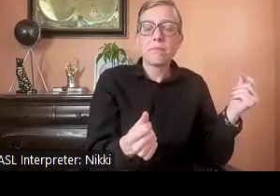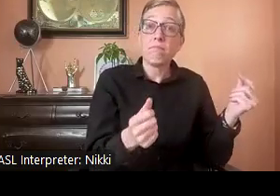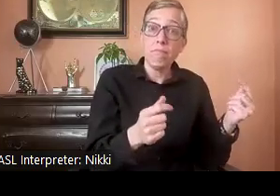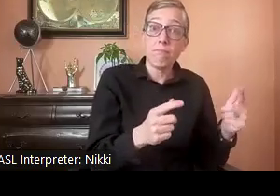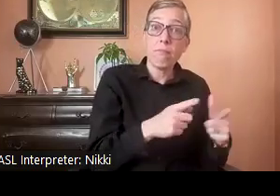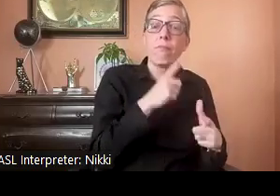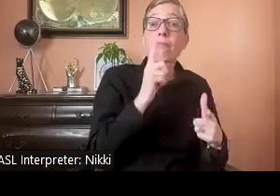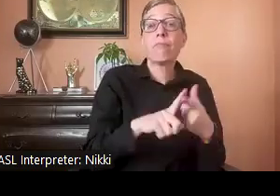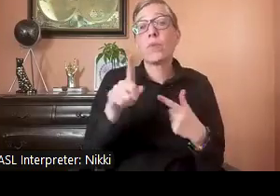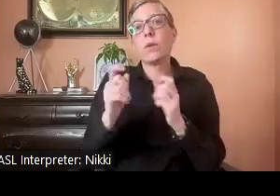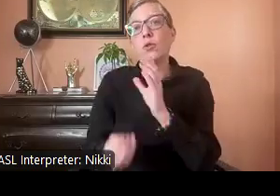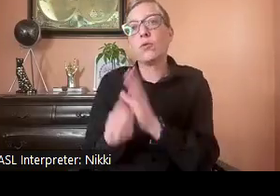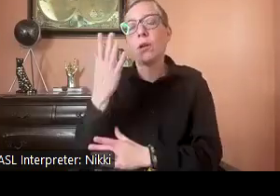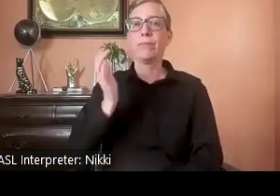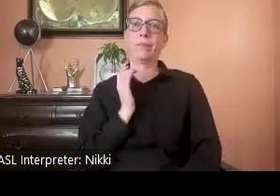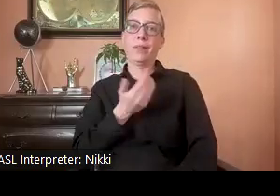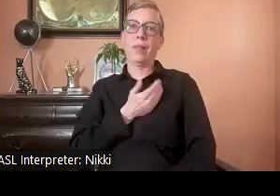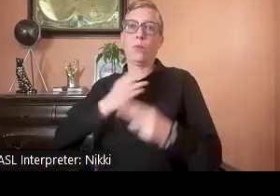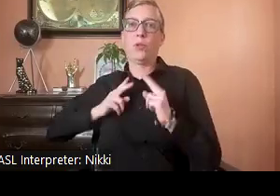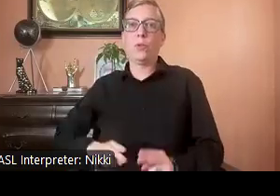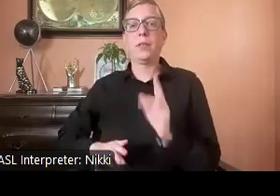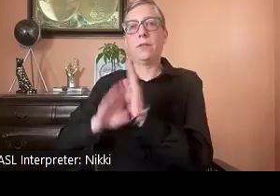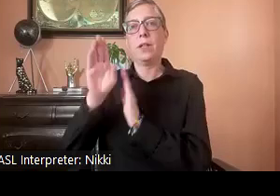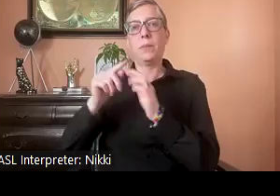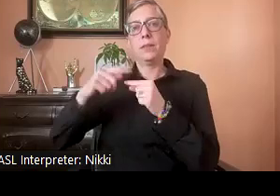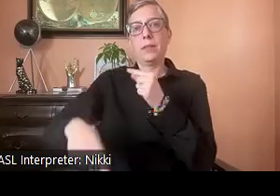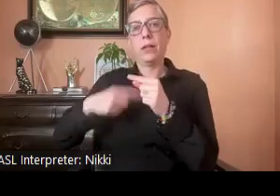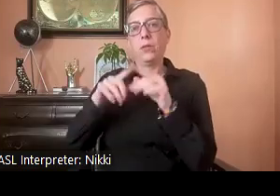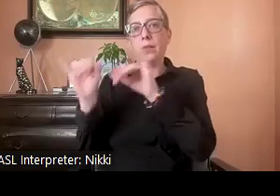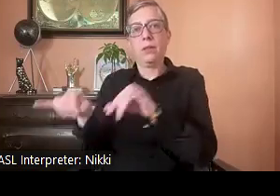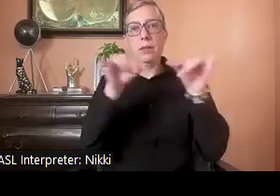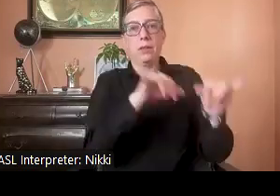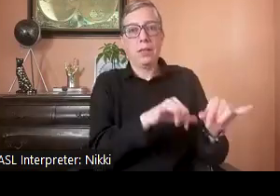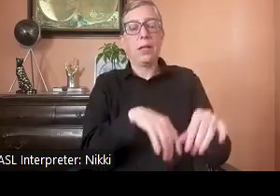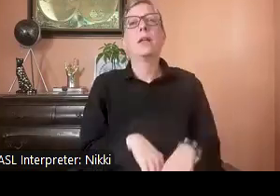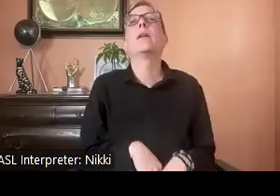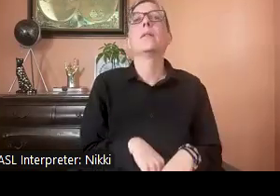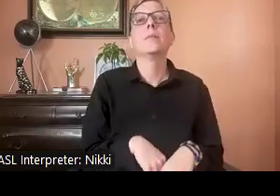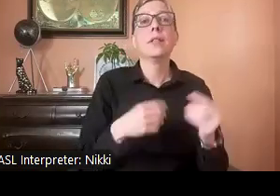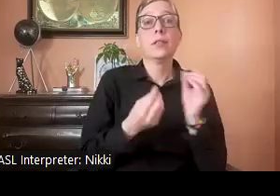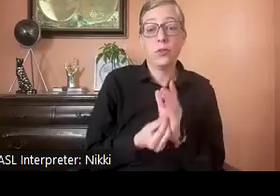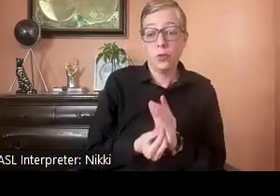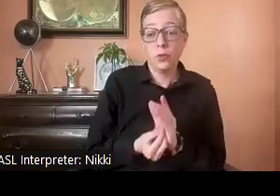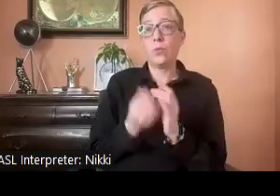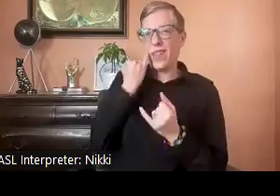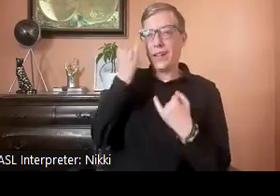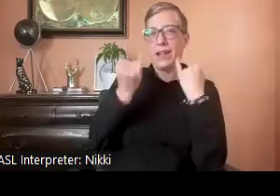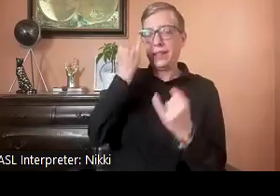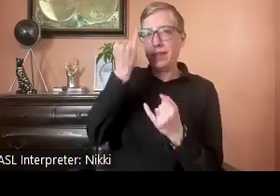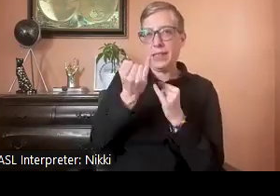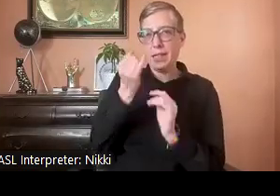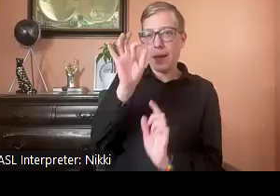we know in our developmental cycles. And from there, you enter a position of maturity as an organization or as an